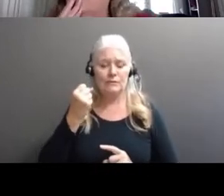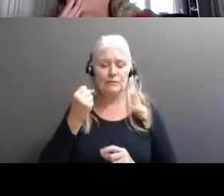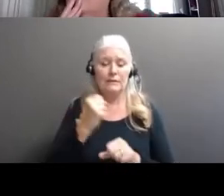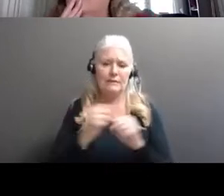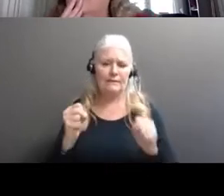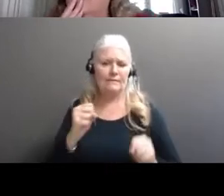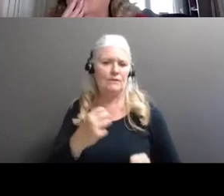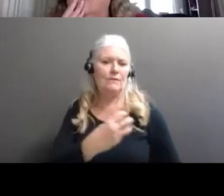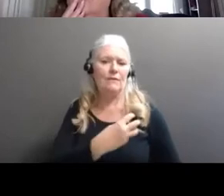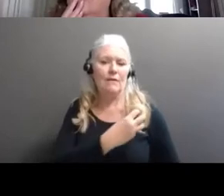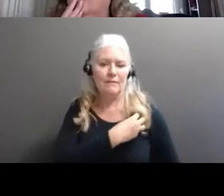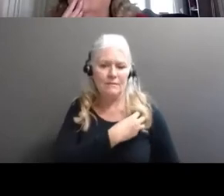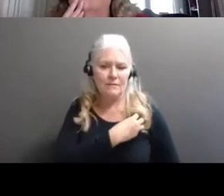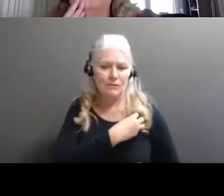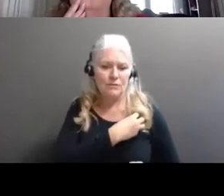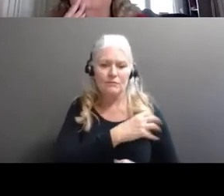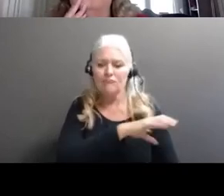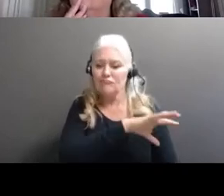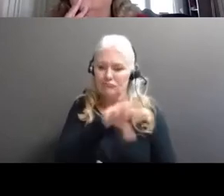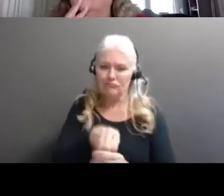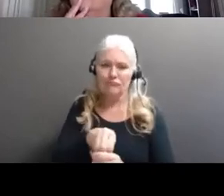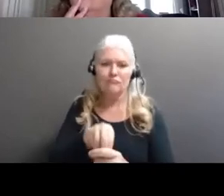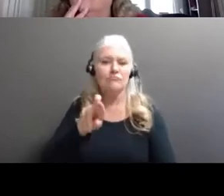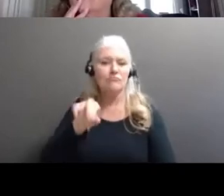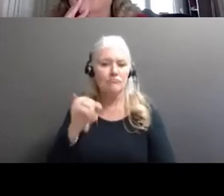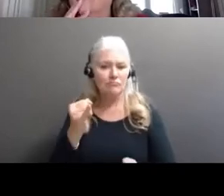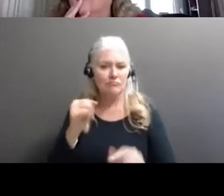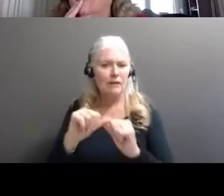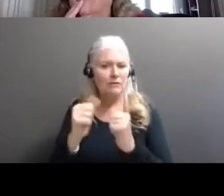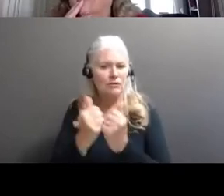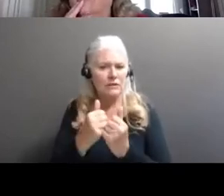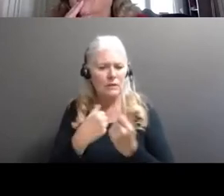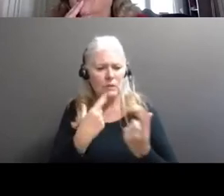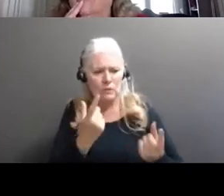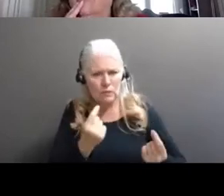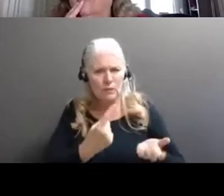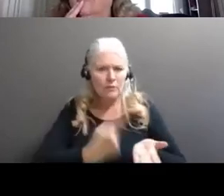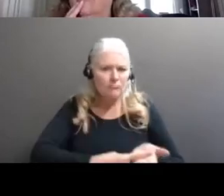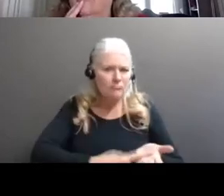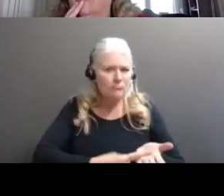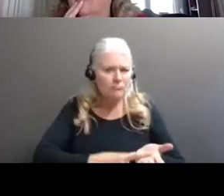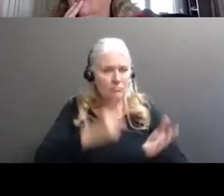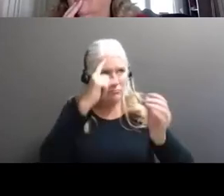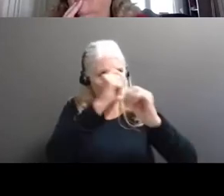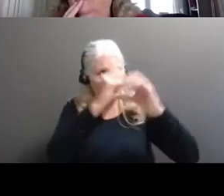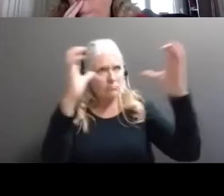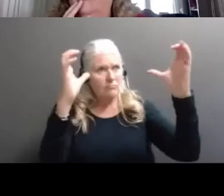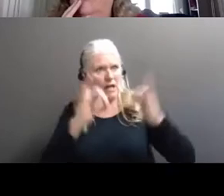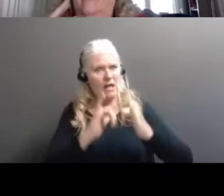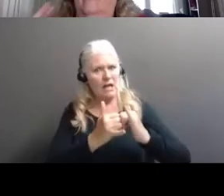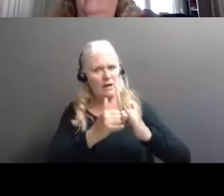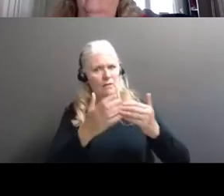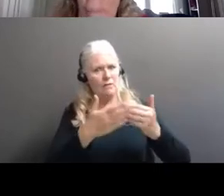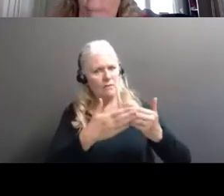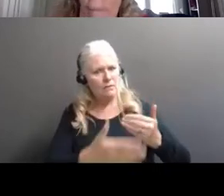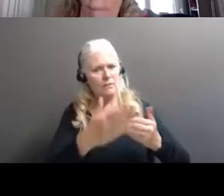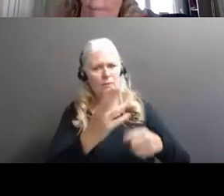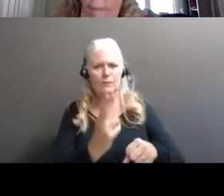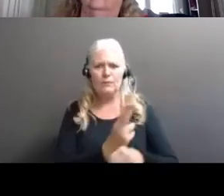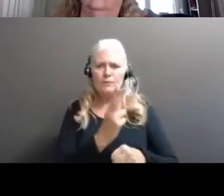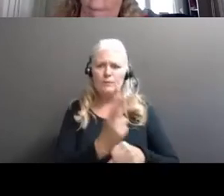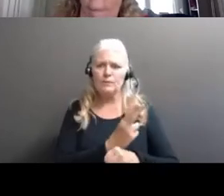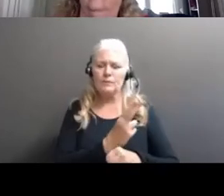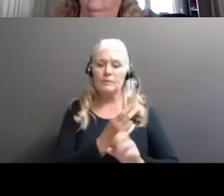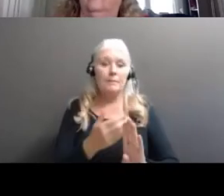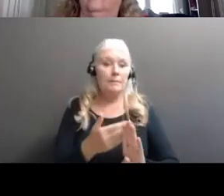justice agencies to imagine what a restorative pathway would look like. Maybe before police referrals